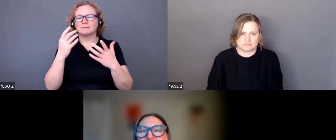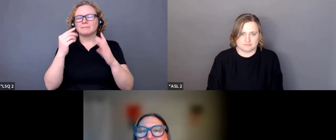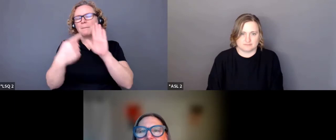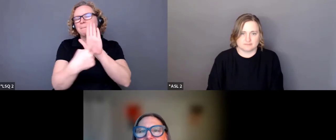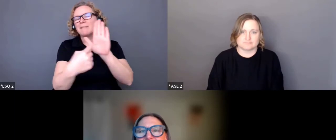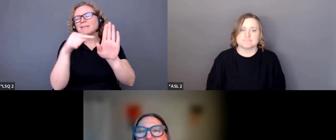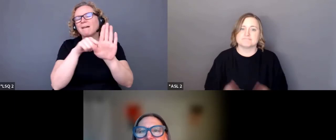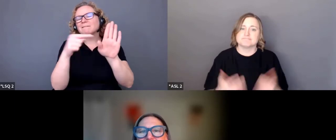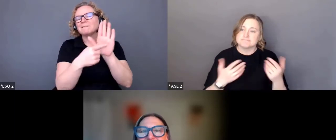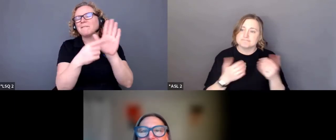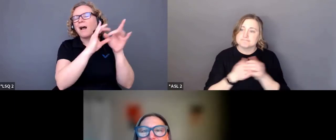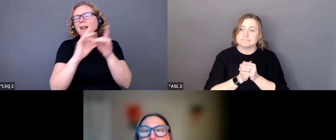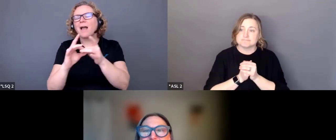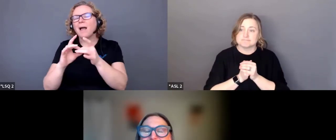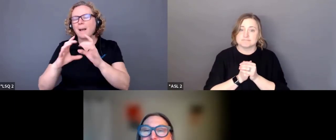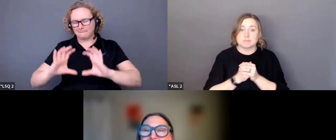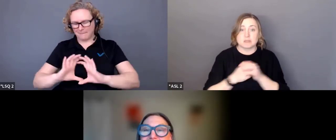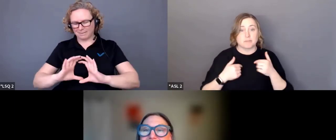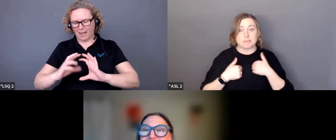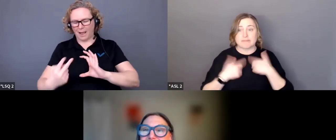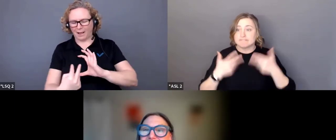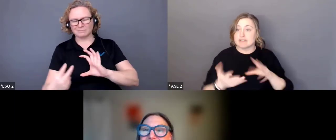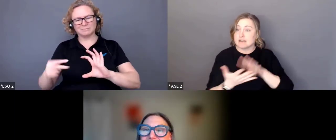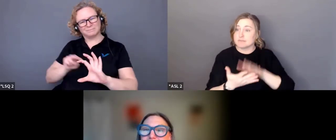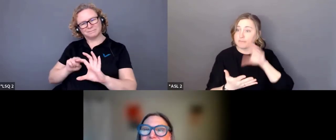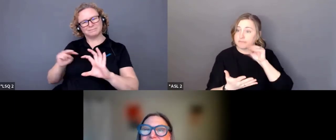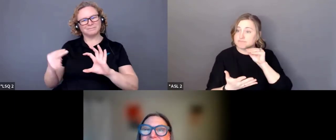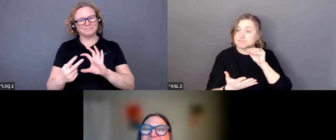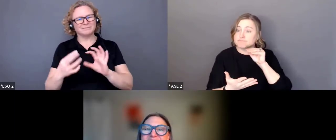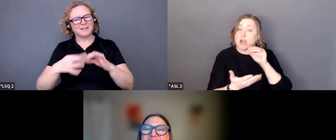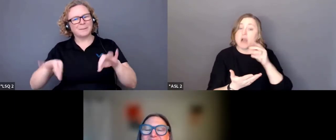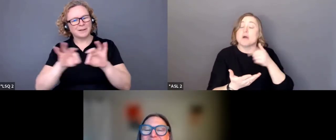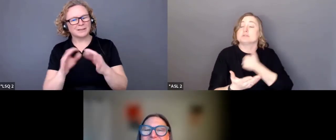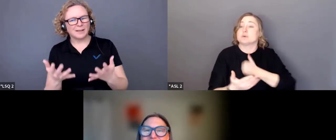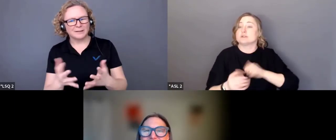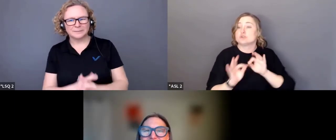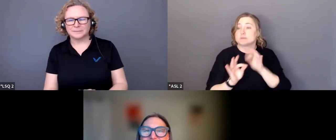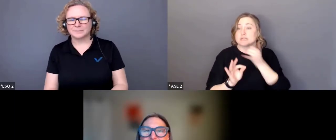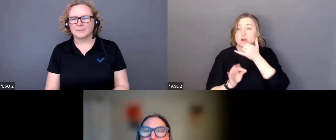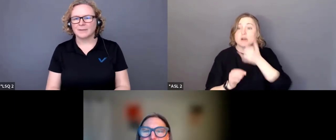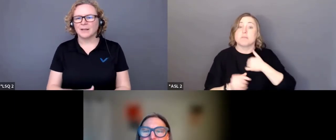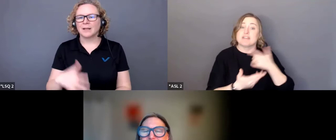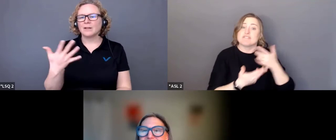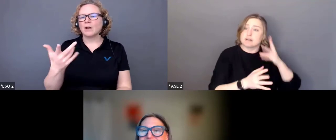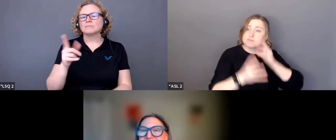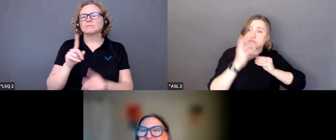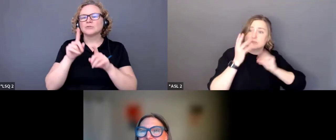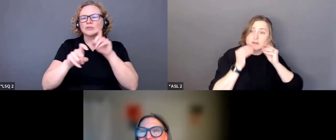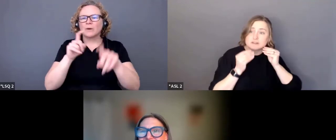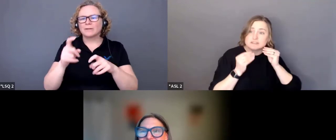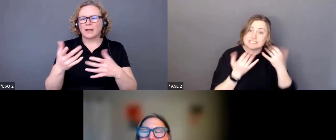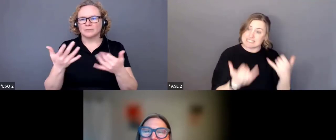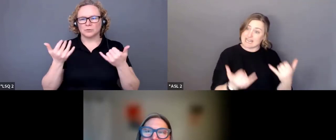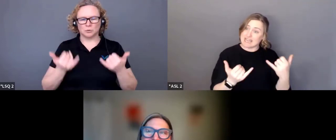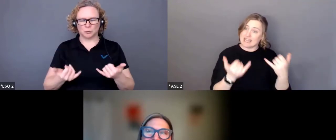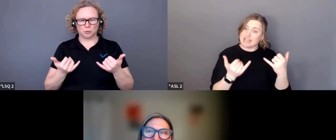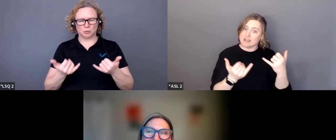This poll asks us, I had the experience of unlearning something today. Yes, no, or